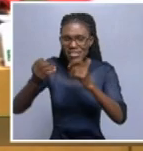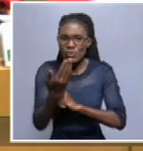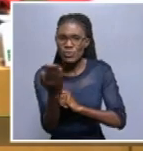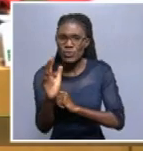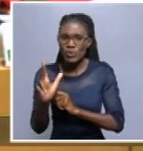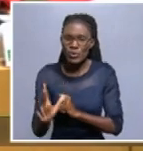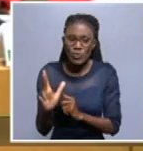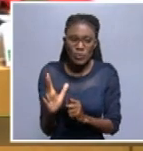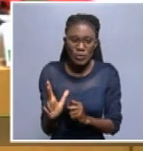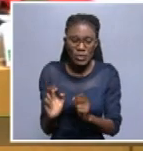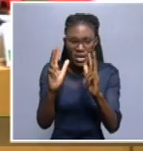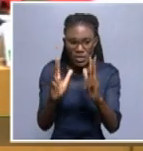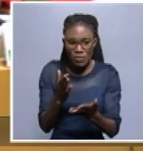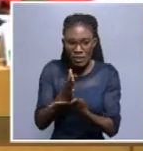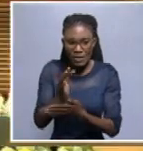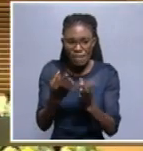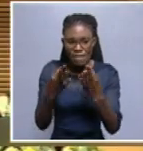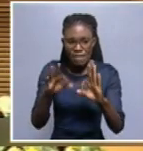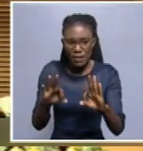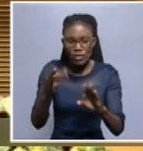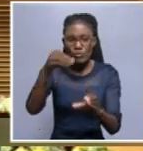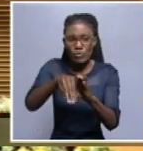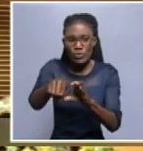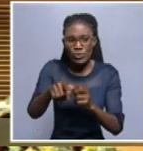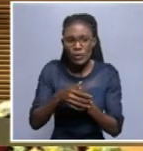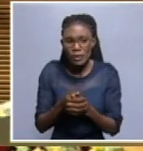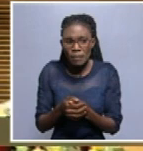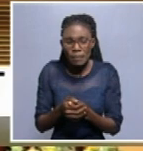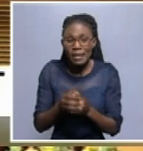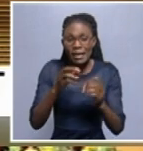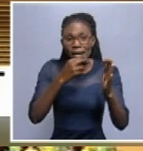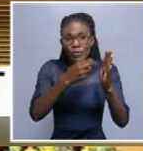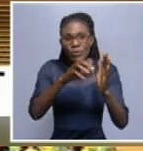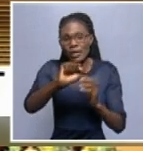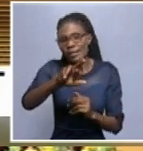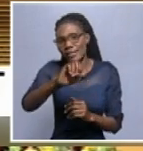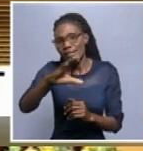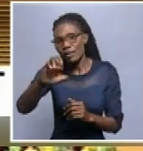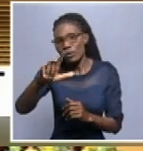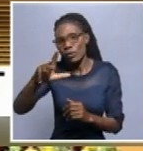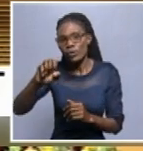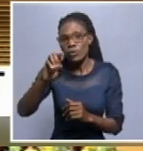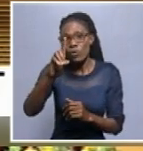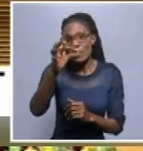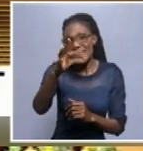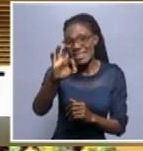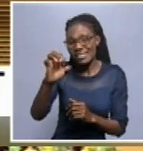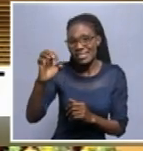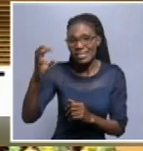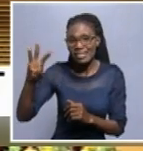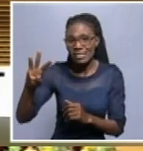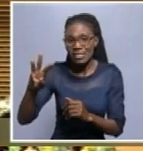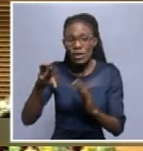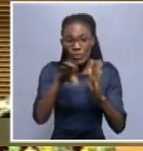for fundamental human rights and freedoms. In terms of Article 96 of our constitution, we